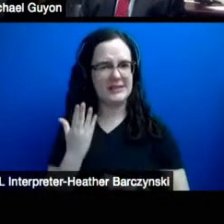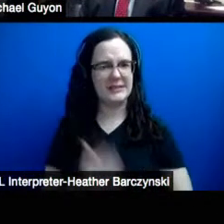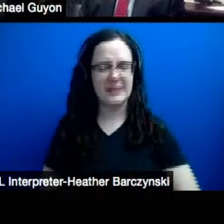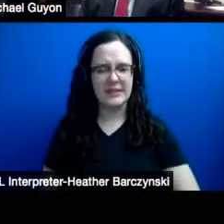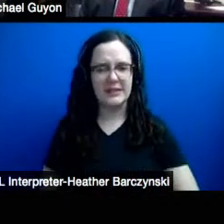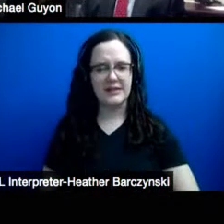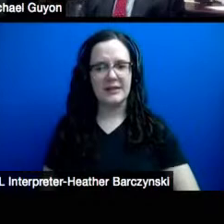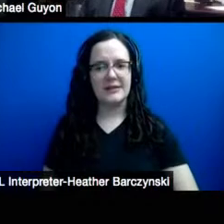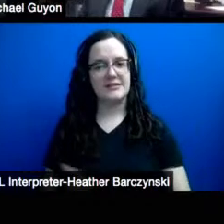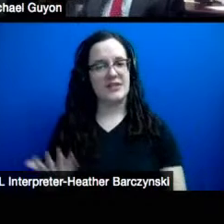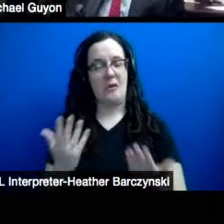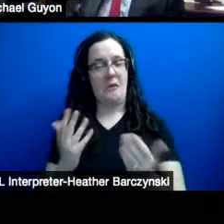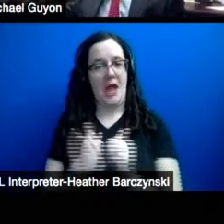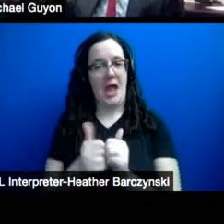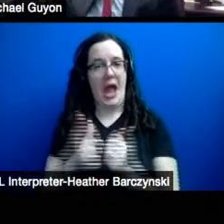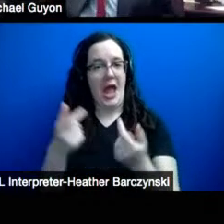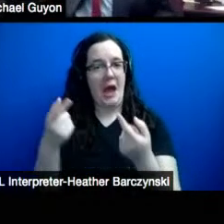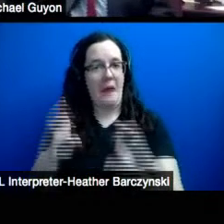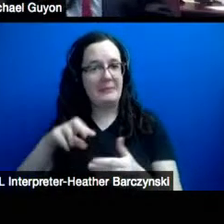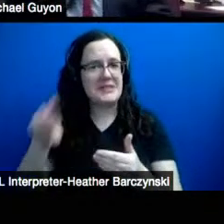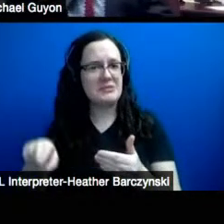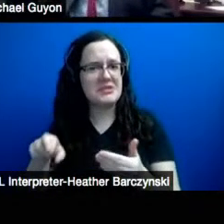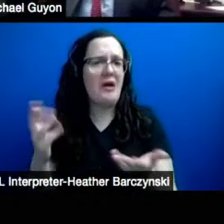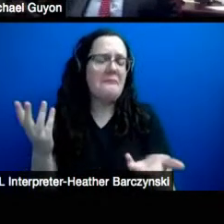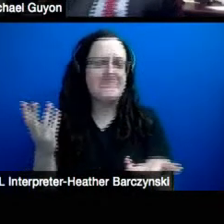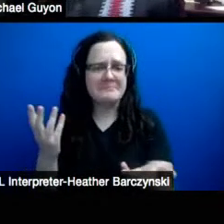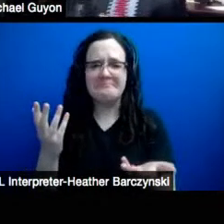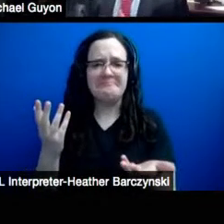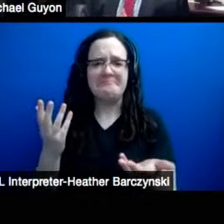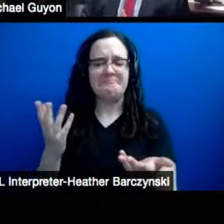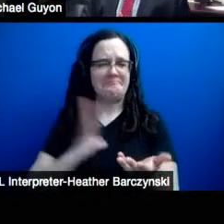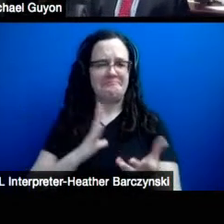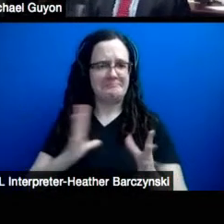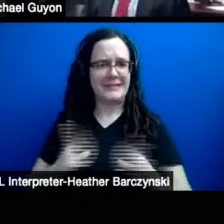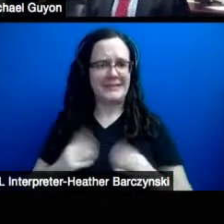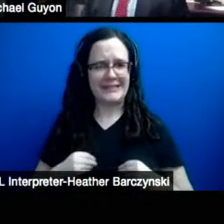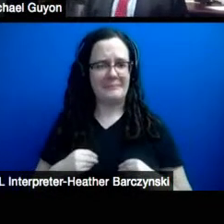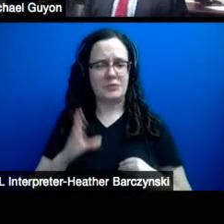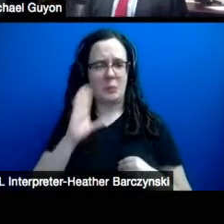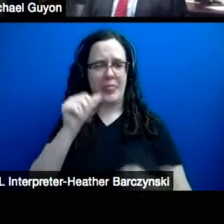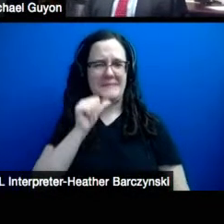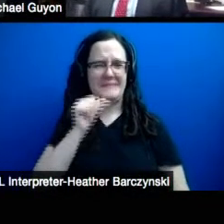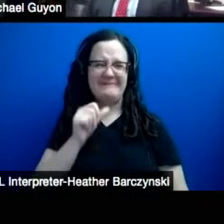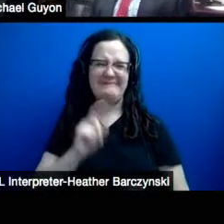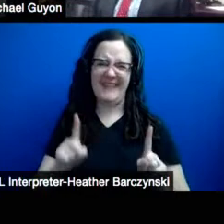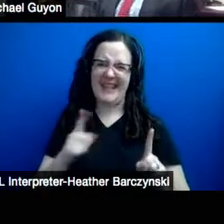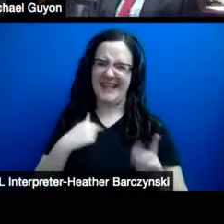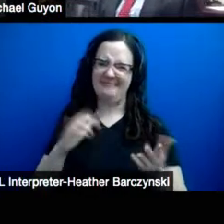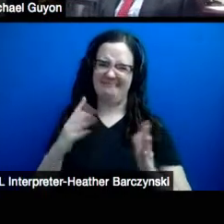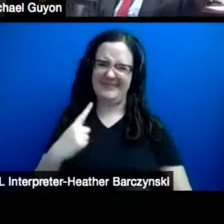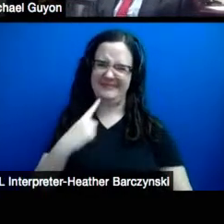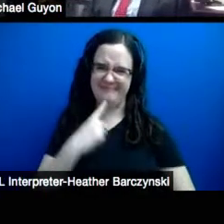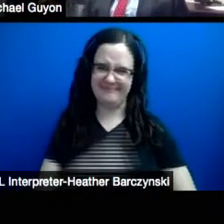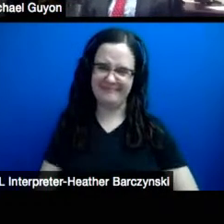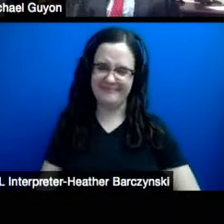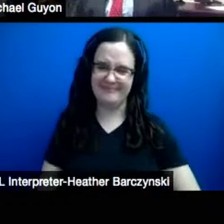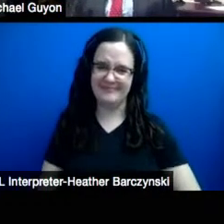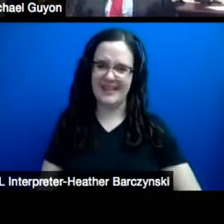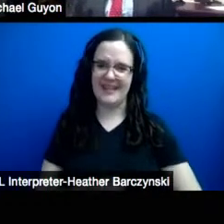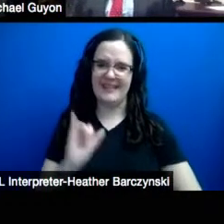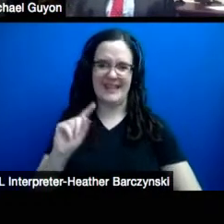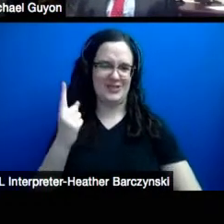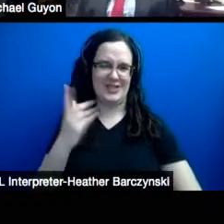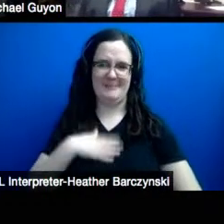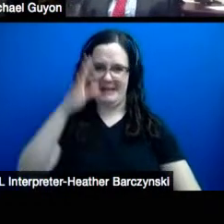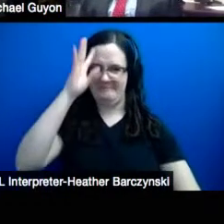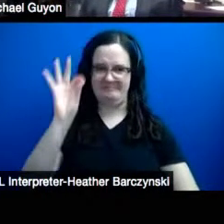however it ends up, and I'll deal with it, but I'm just really kind of disappointed. So that's just my rest of my 2